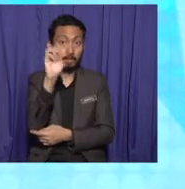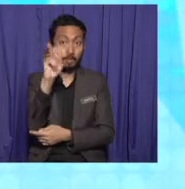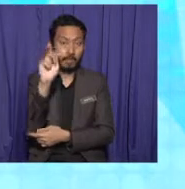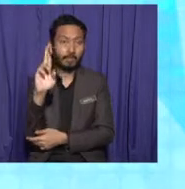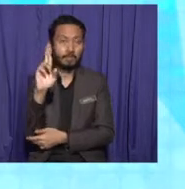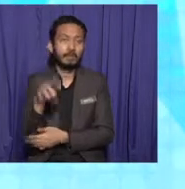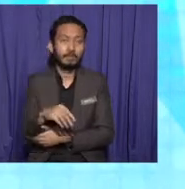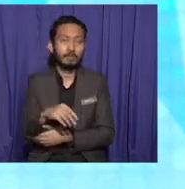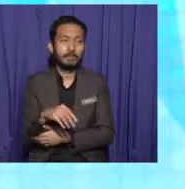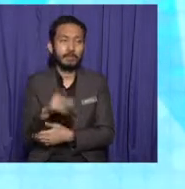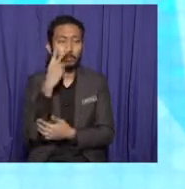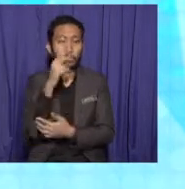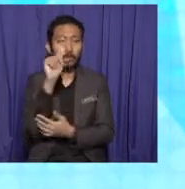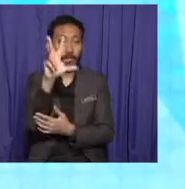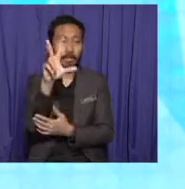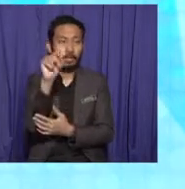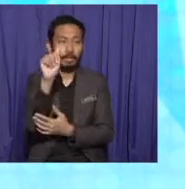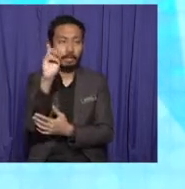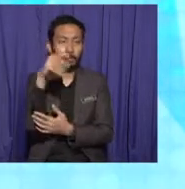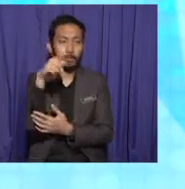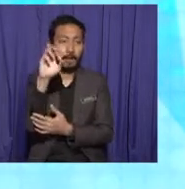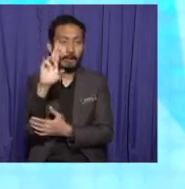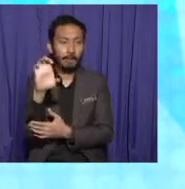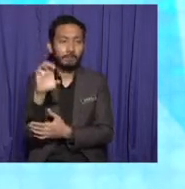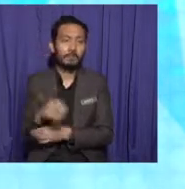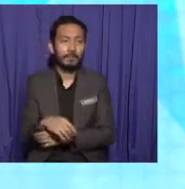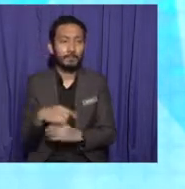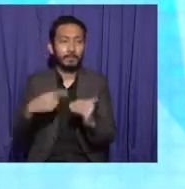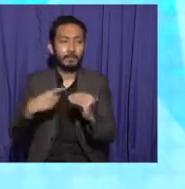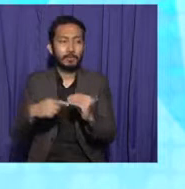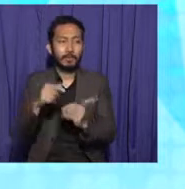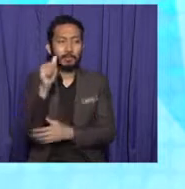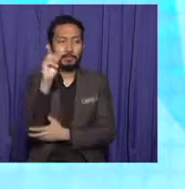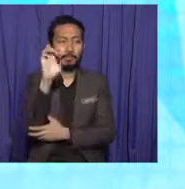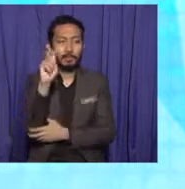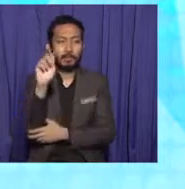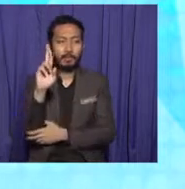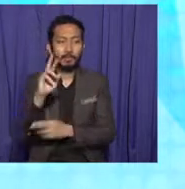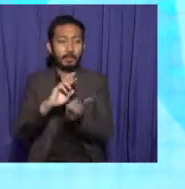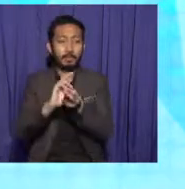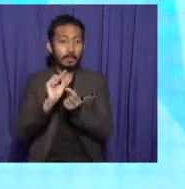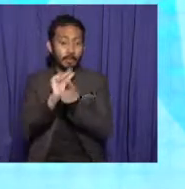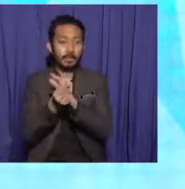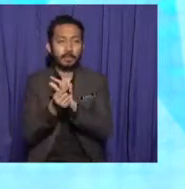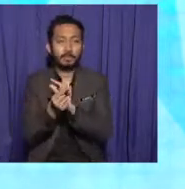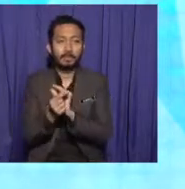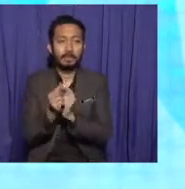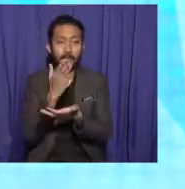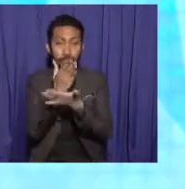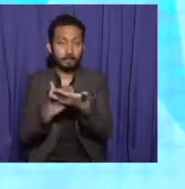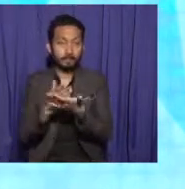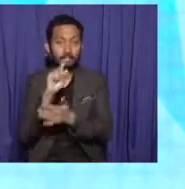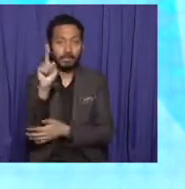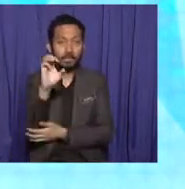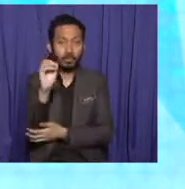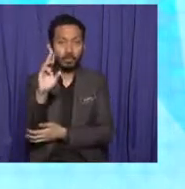AC emitter replaces the center zero emitter, the pointer shows a steady current of about 2